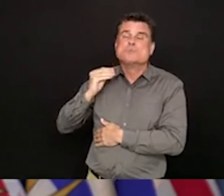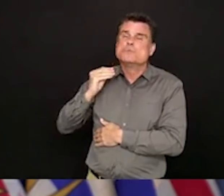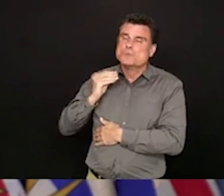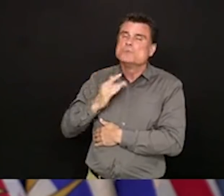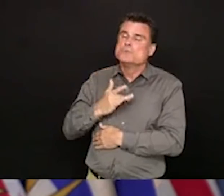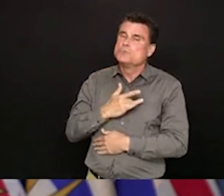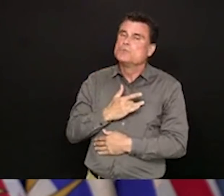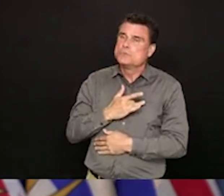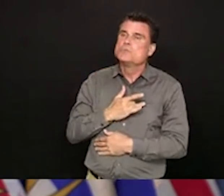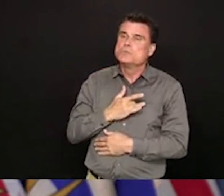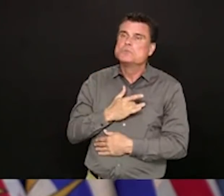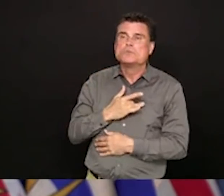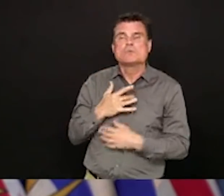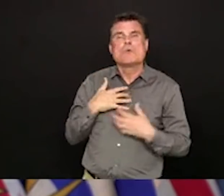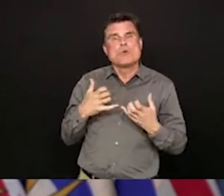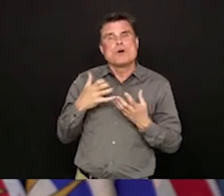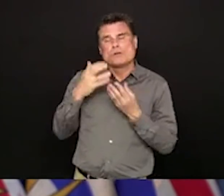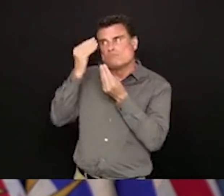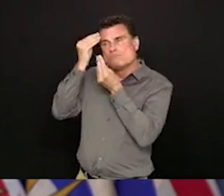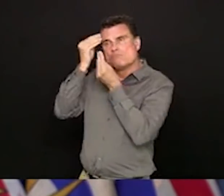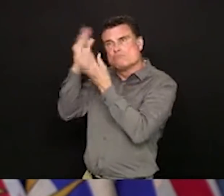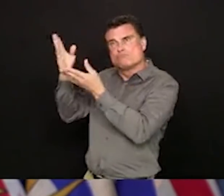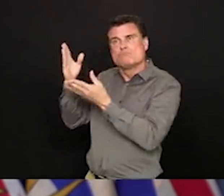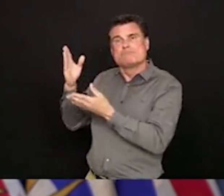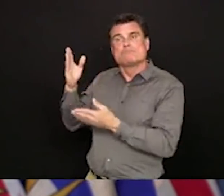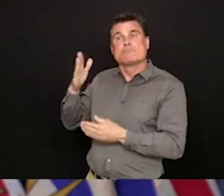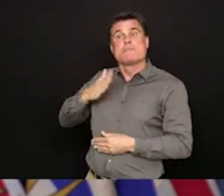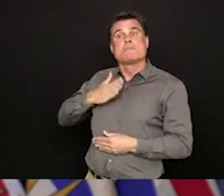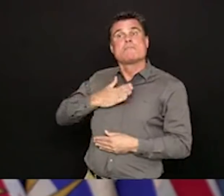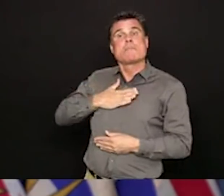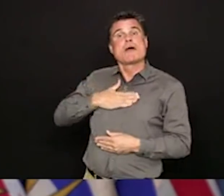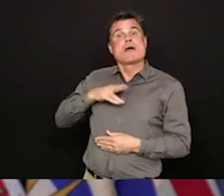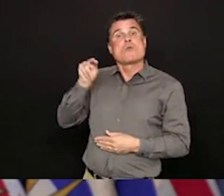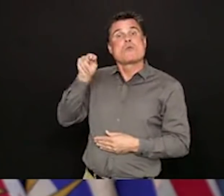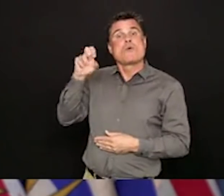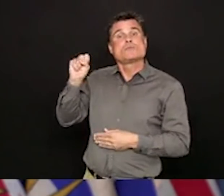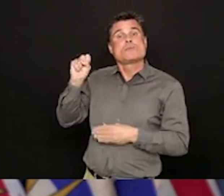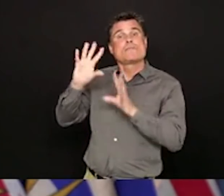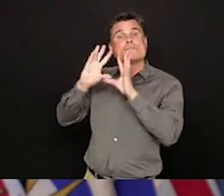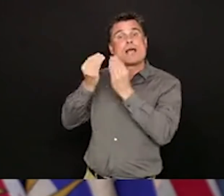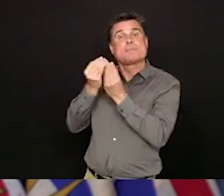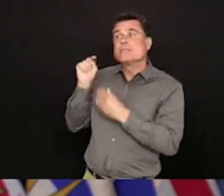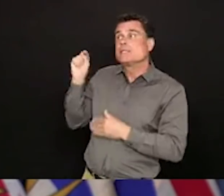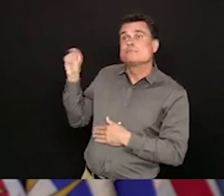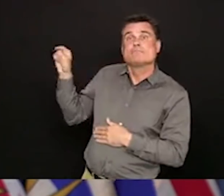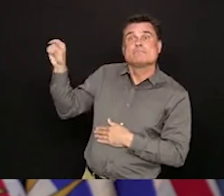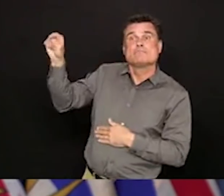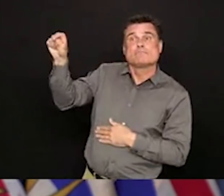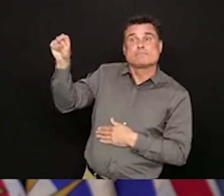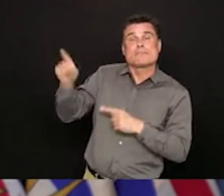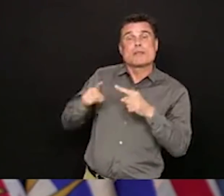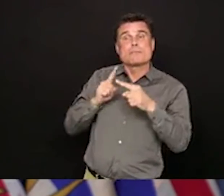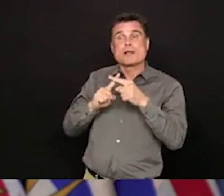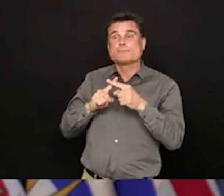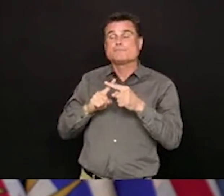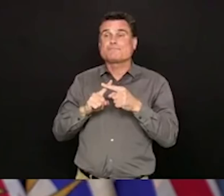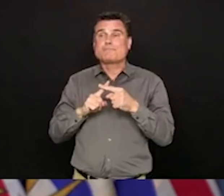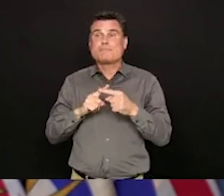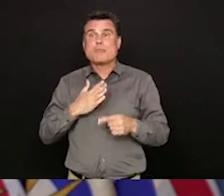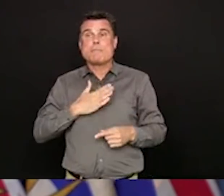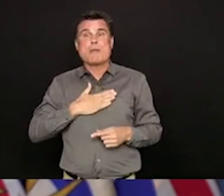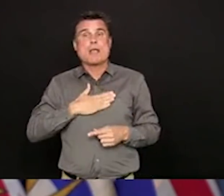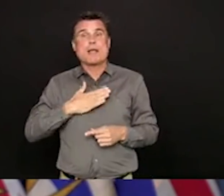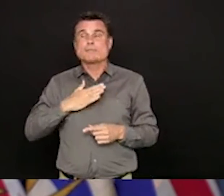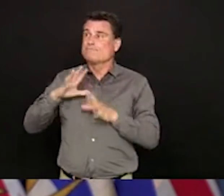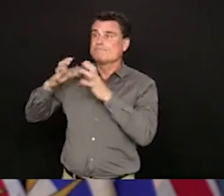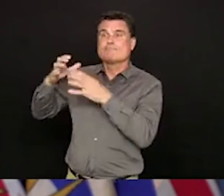family, know that I'm heaving a sigh and a wish for thee, and will mourn with